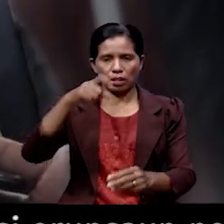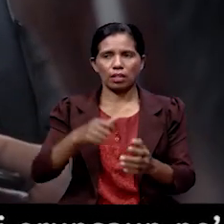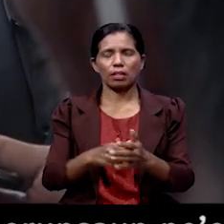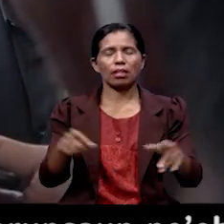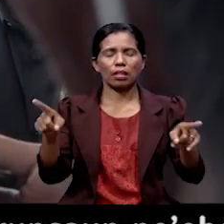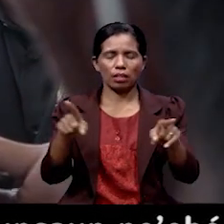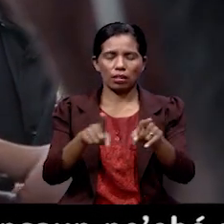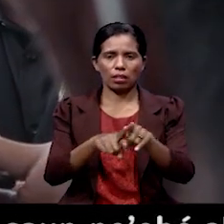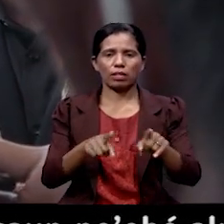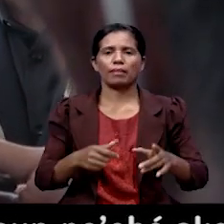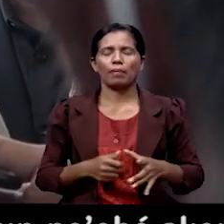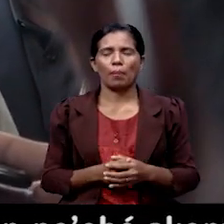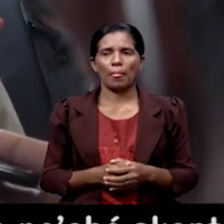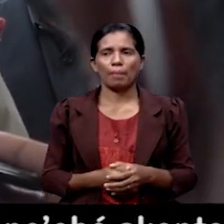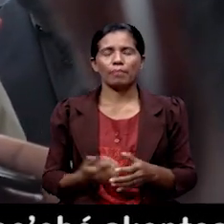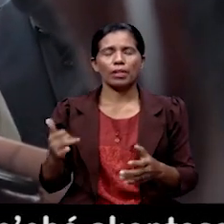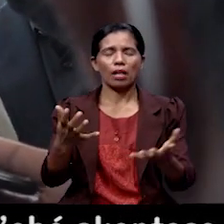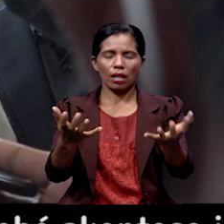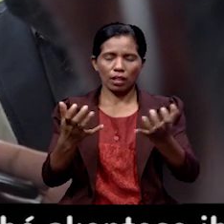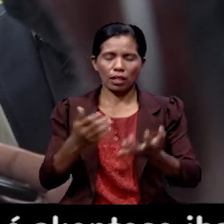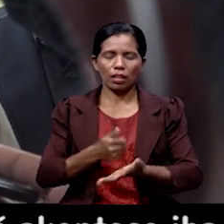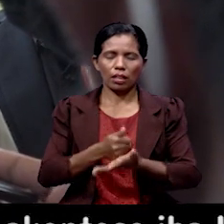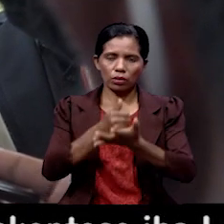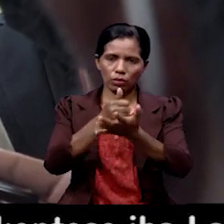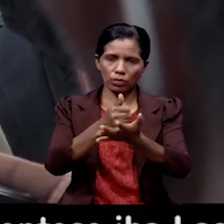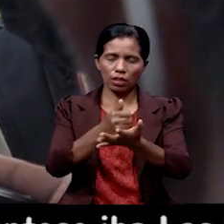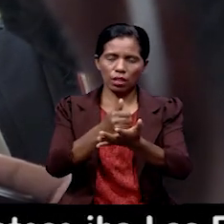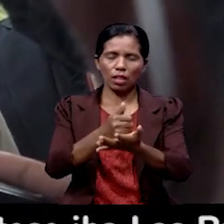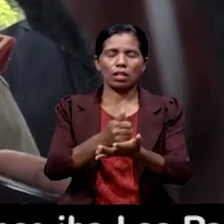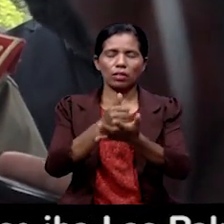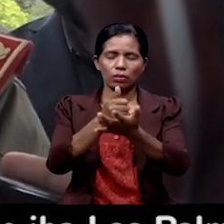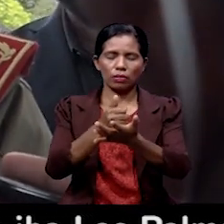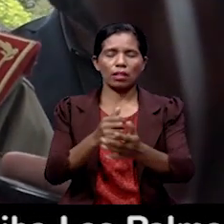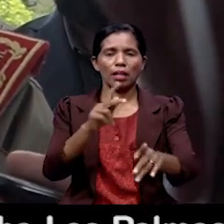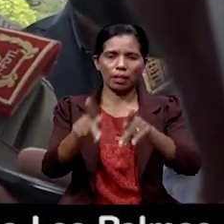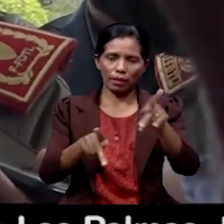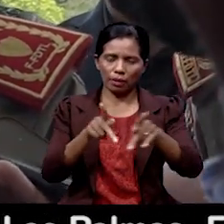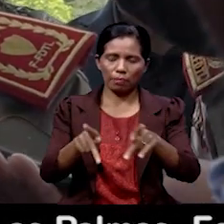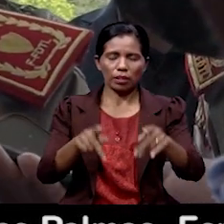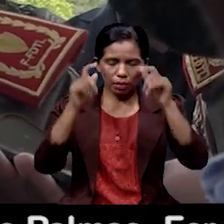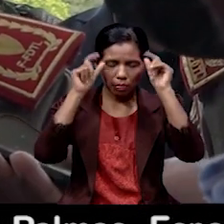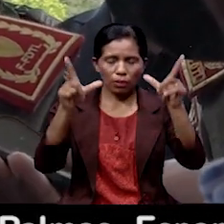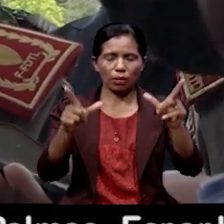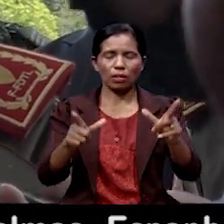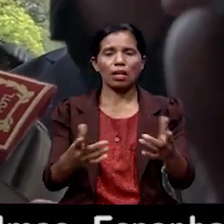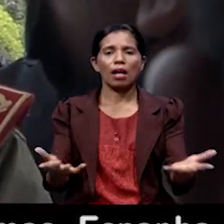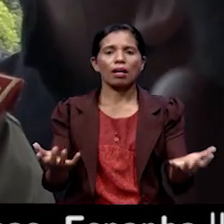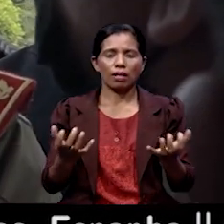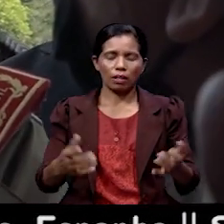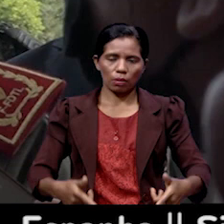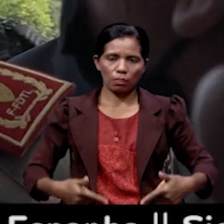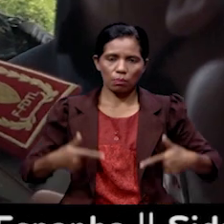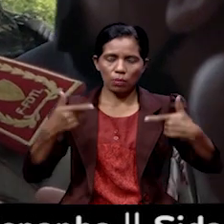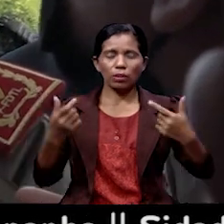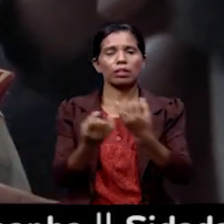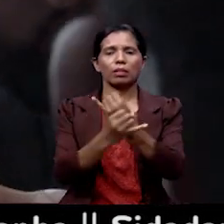pequeno burguês ne e nia kar sirvi nia rai sirvi nia povo akar moris independente amnera